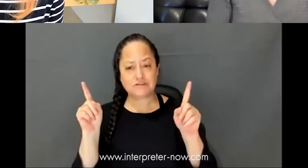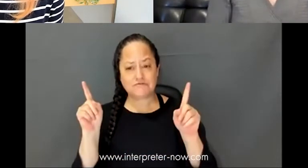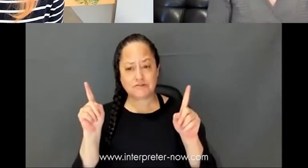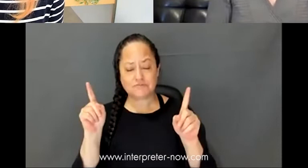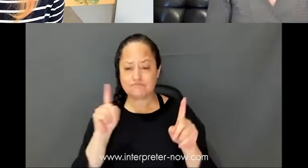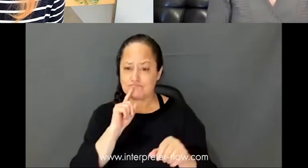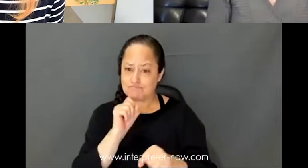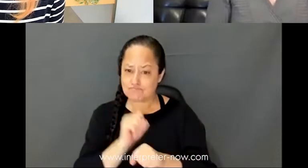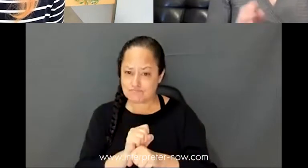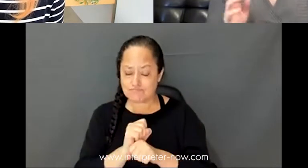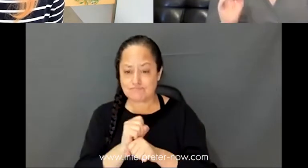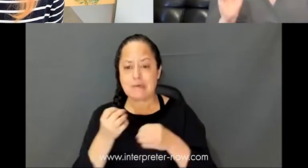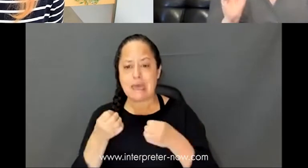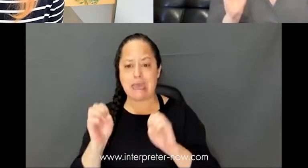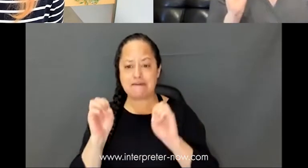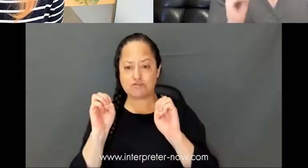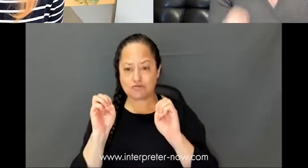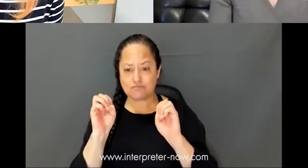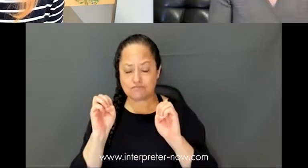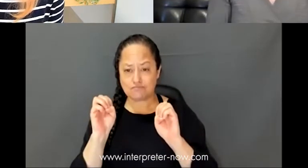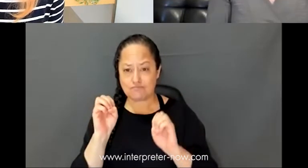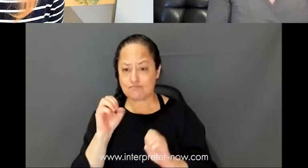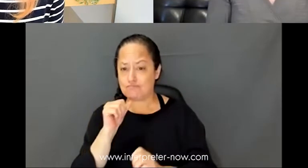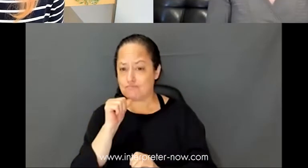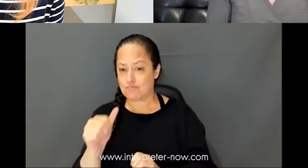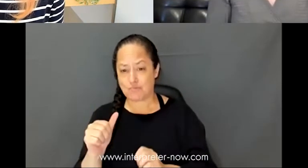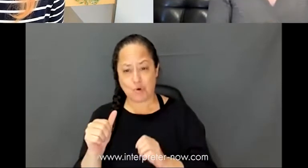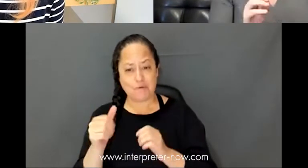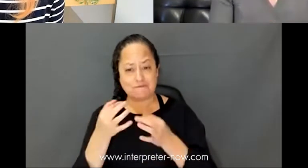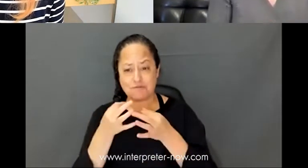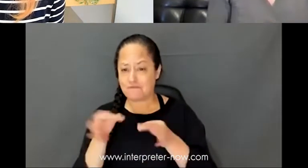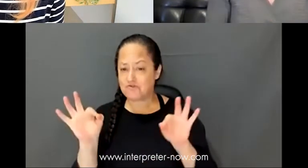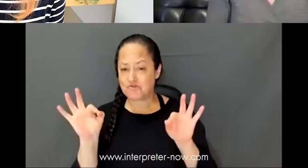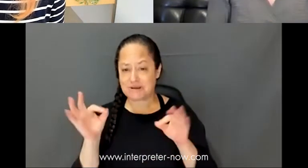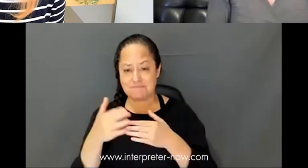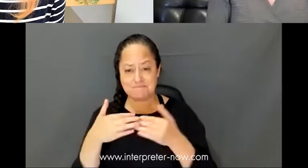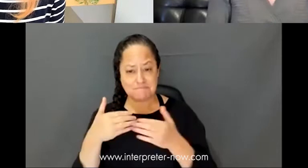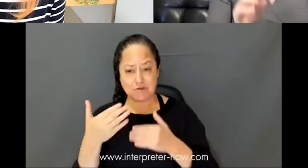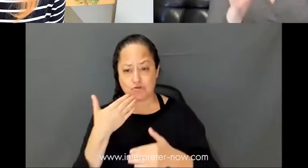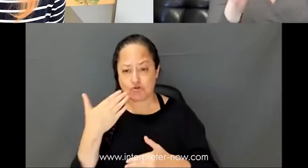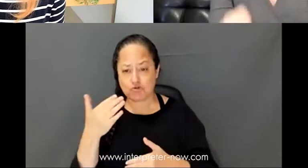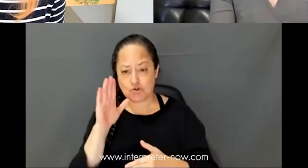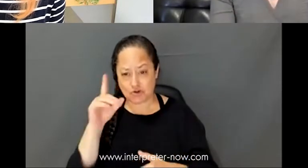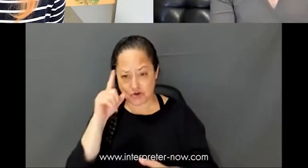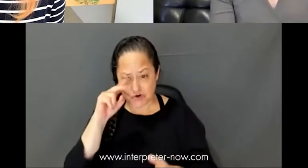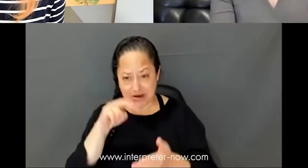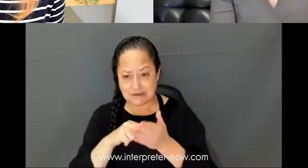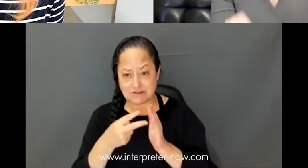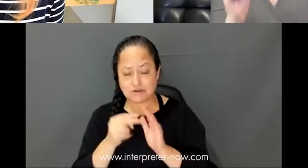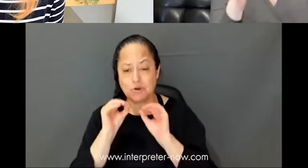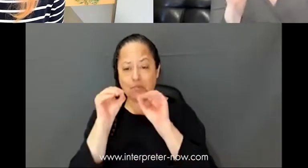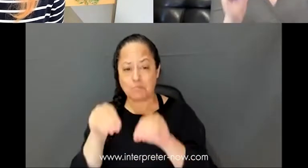literally effortful. It won't come for free, no matter how good your intentions are. Put in that